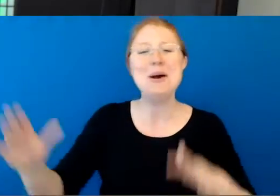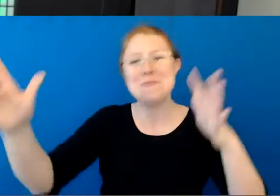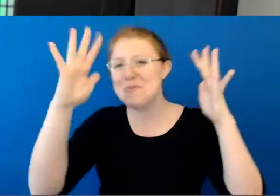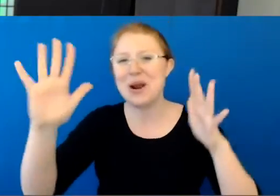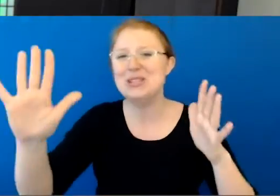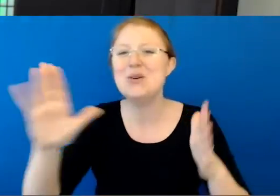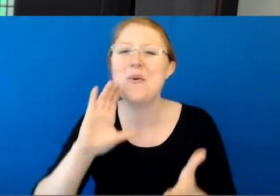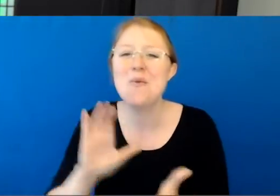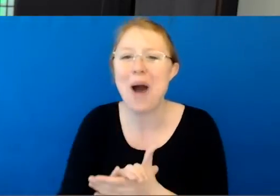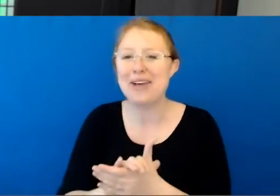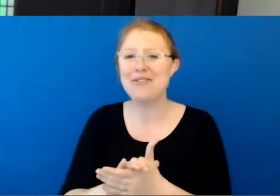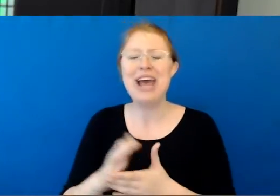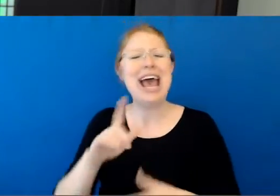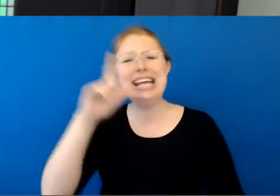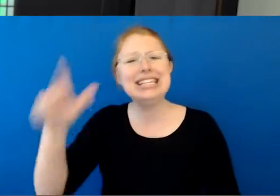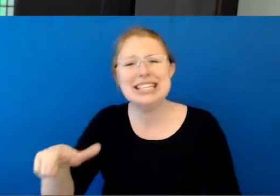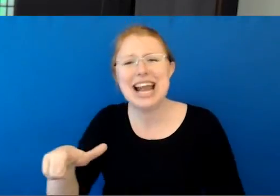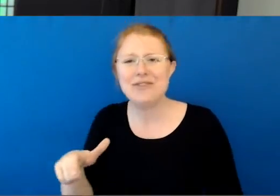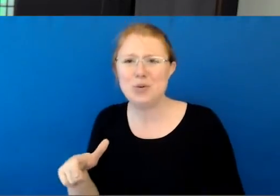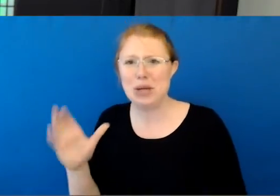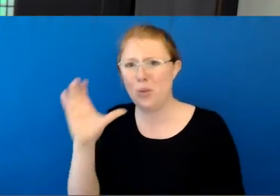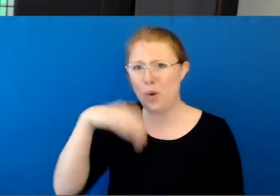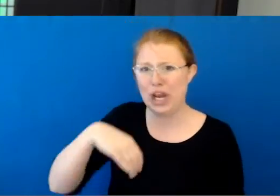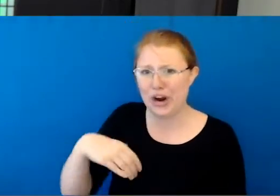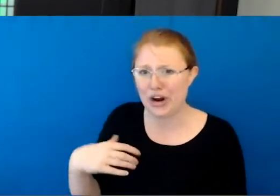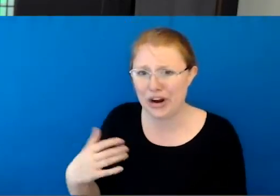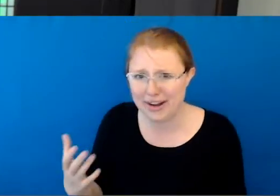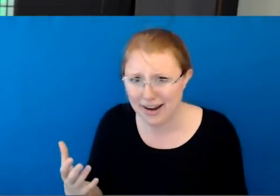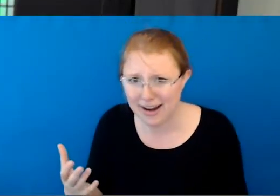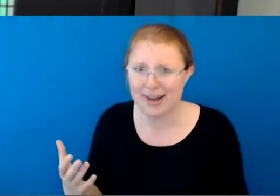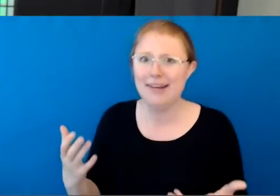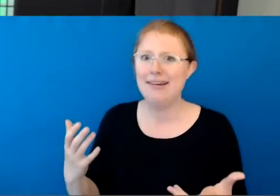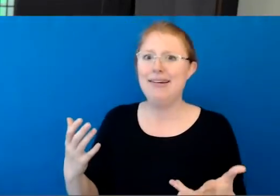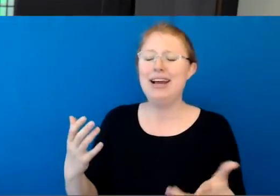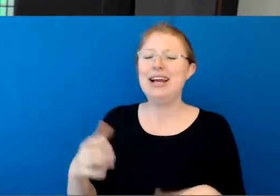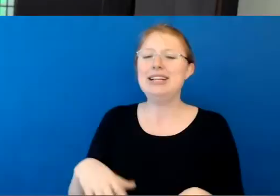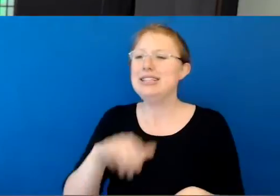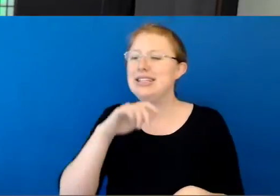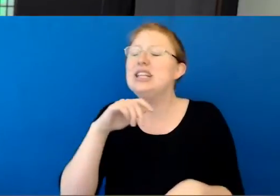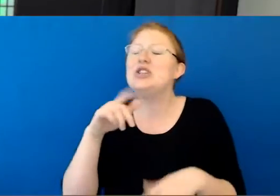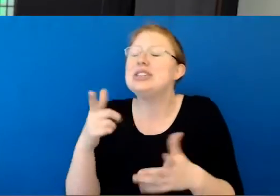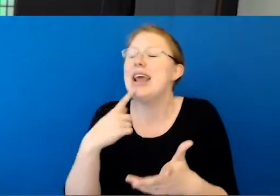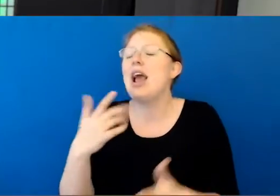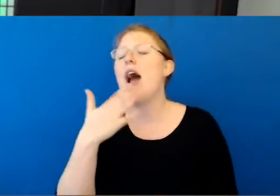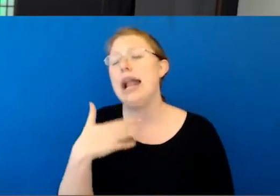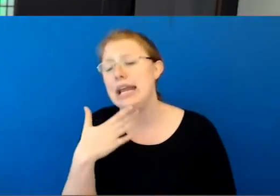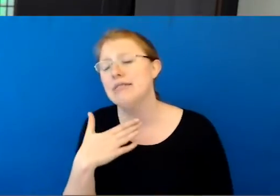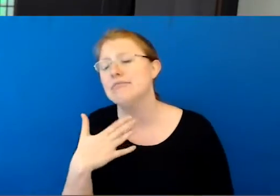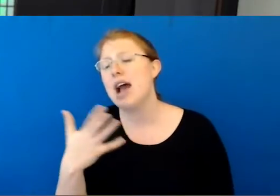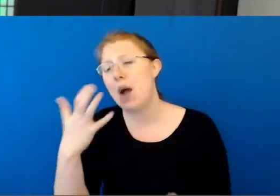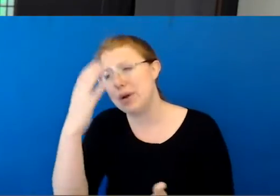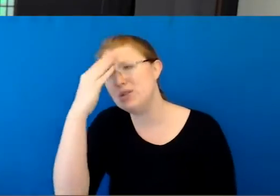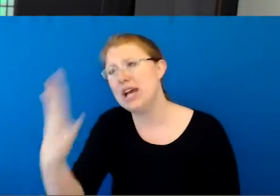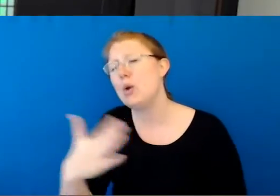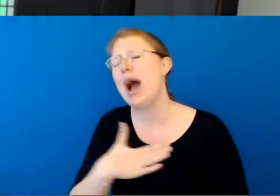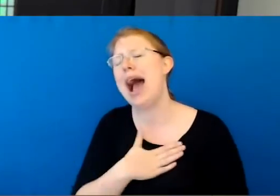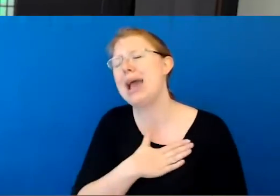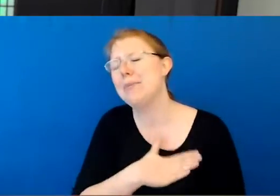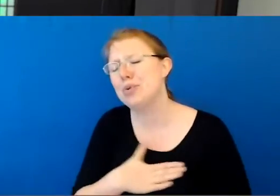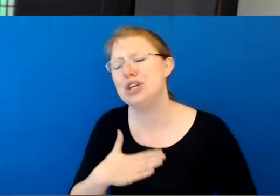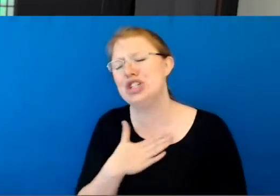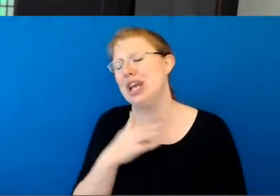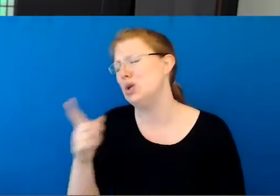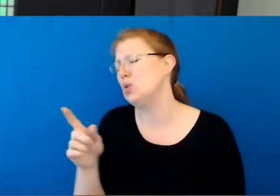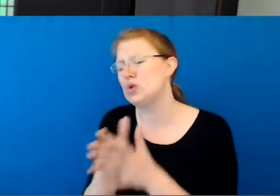today's a special day. But in the coming week, let me challenge you to find reasons to praise your mom or to praise your wife